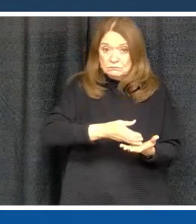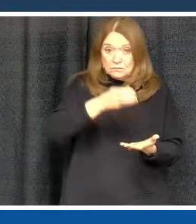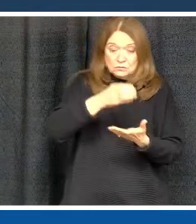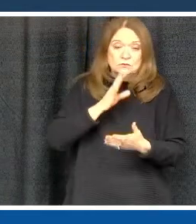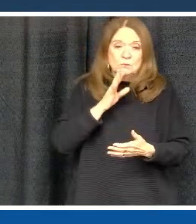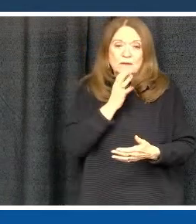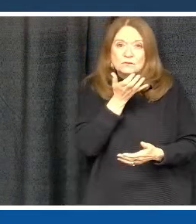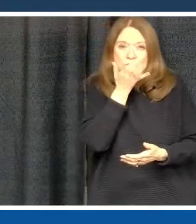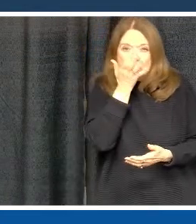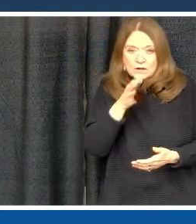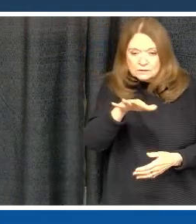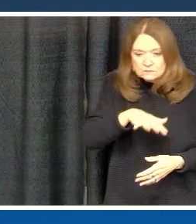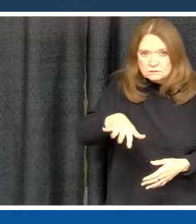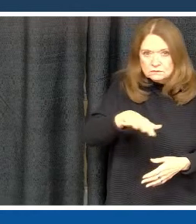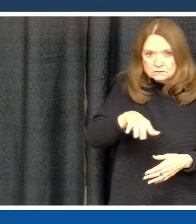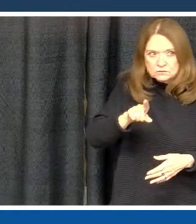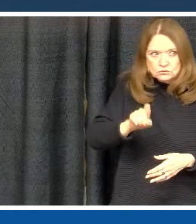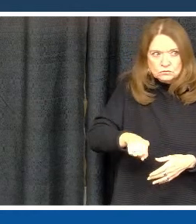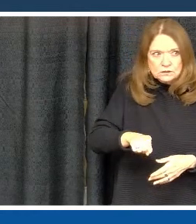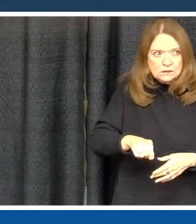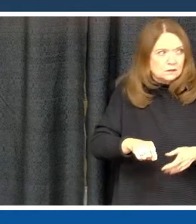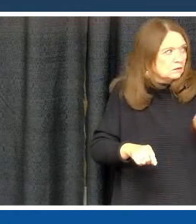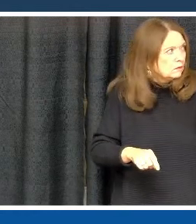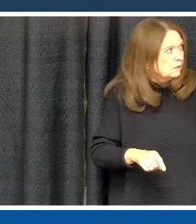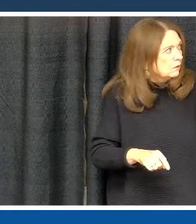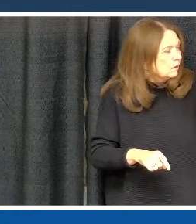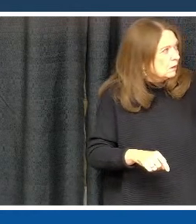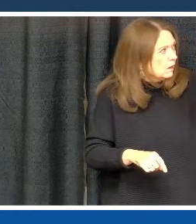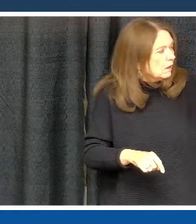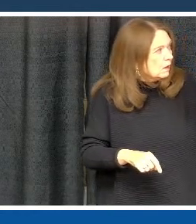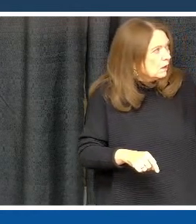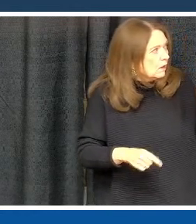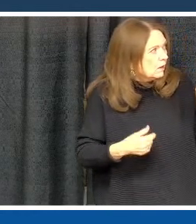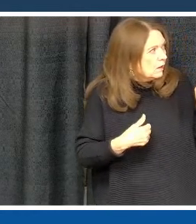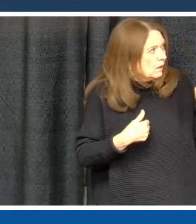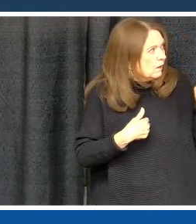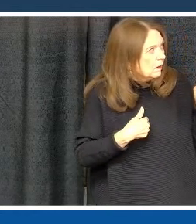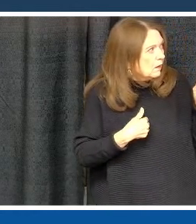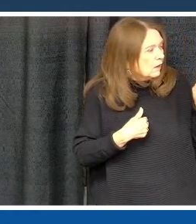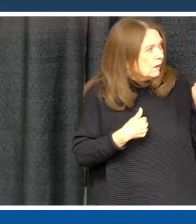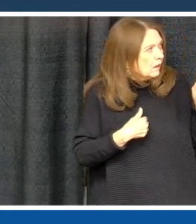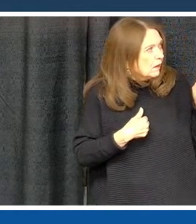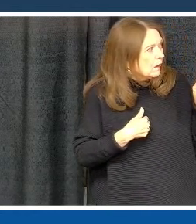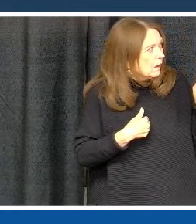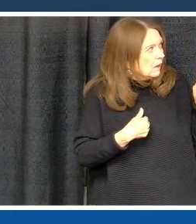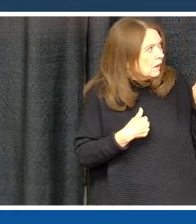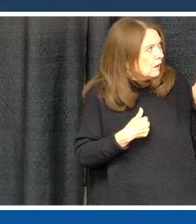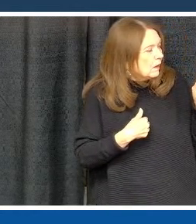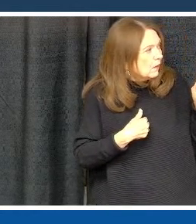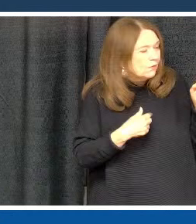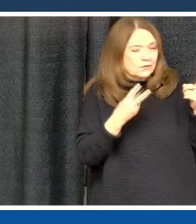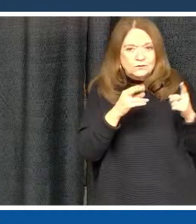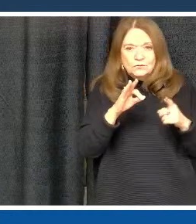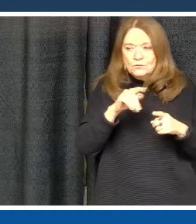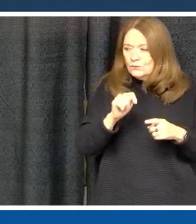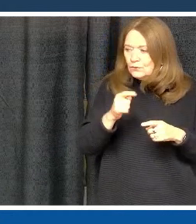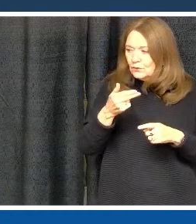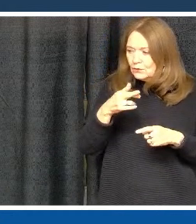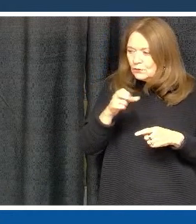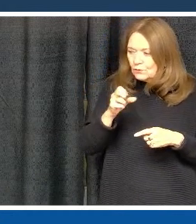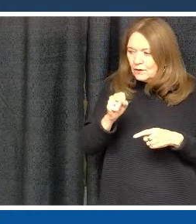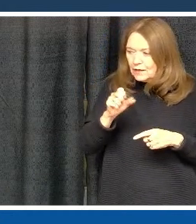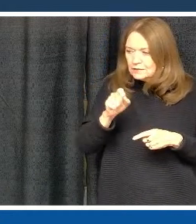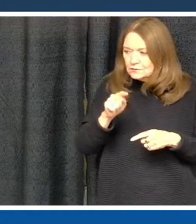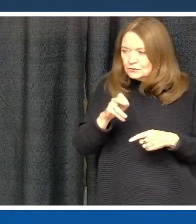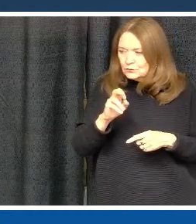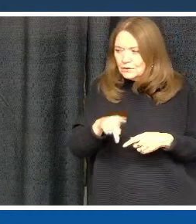again, I mocked this up, so I apologize. I'm not a CAD guy. The 2 foot grass strip, our 4 foot